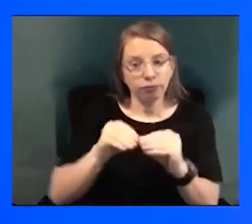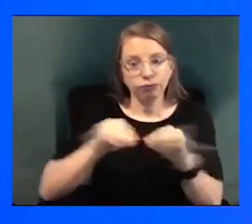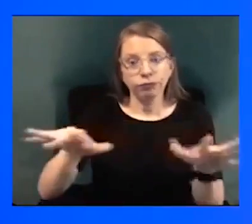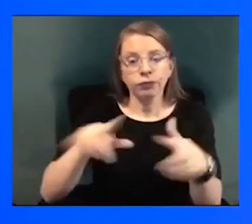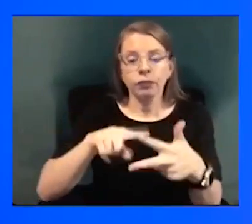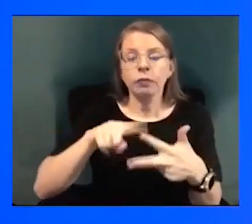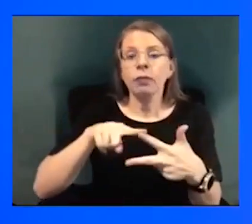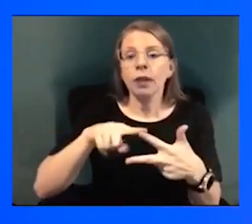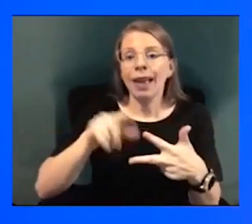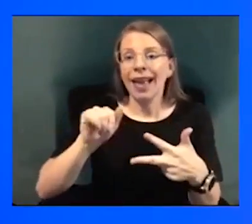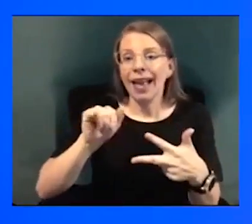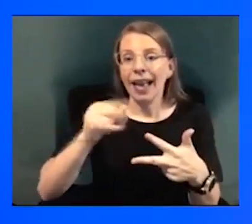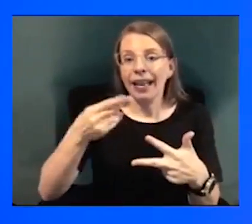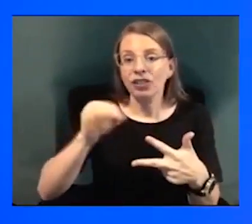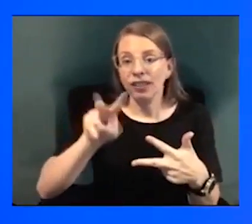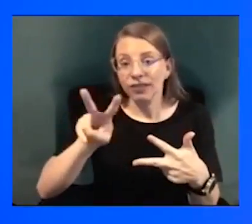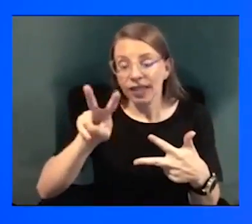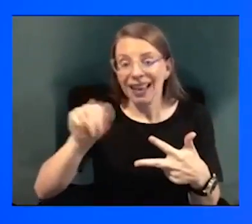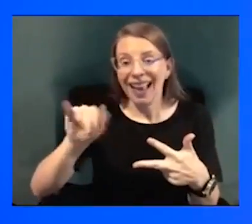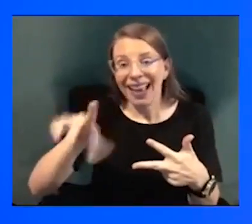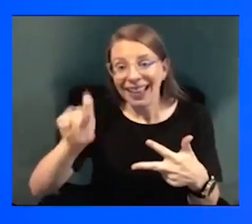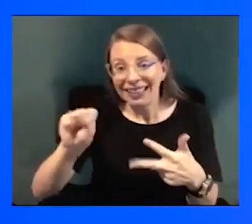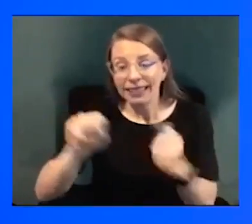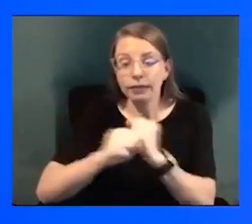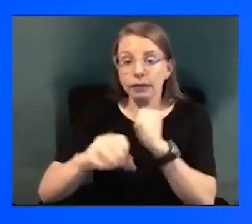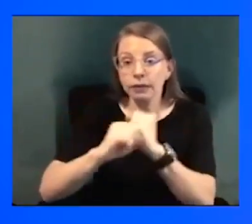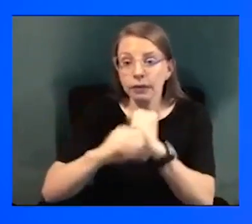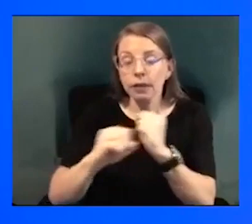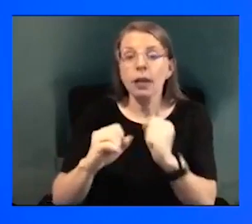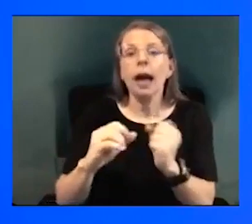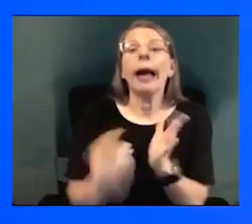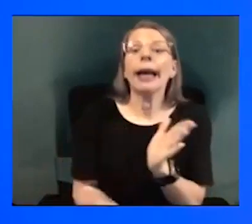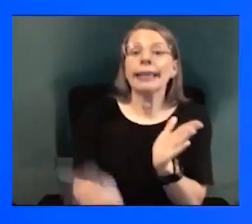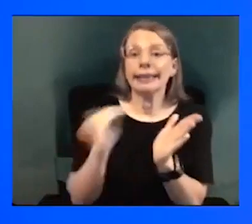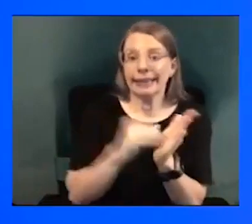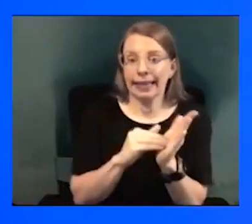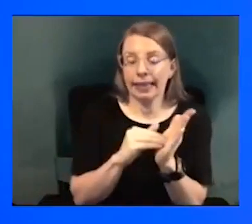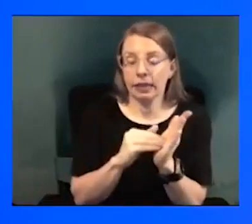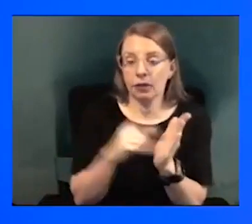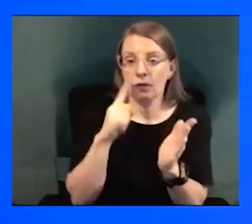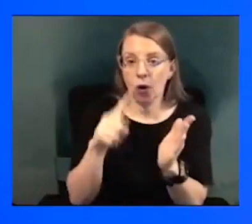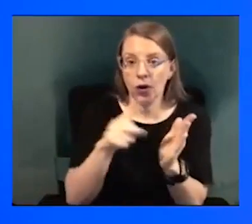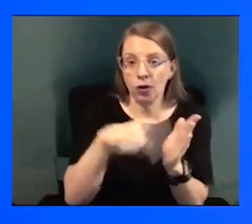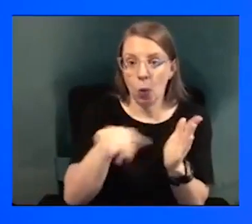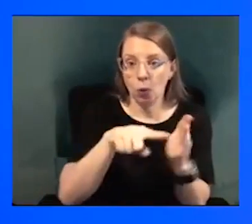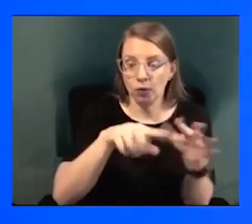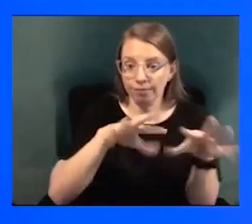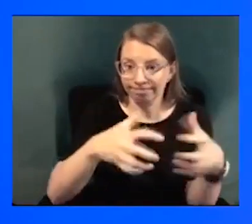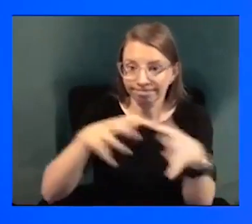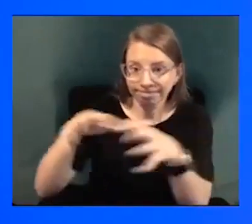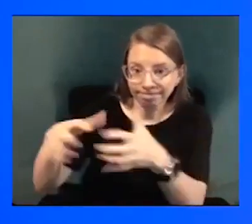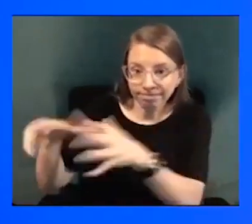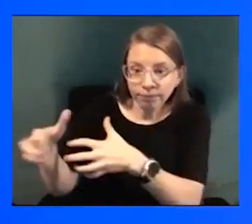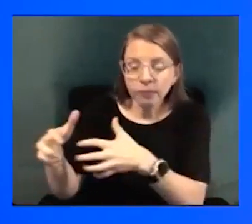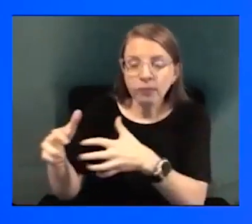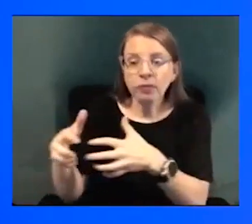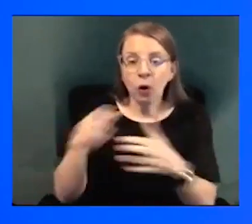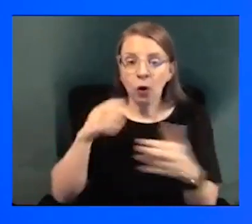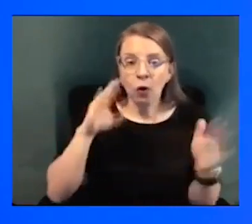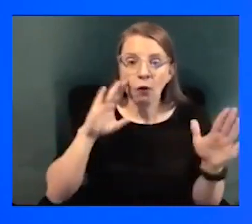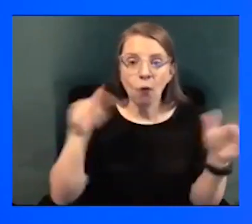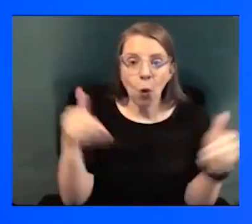and prevention campaigns, get back into those harder hit societies now that we can, curb